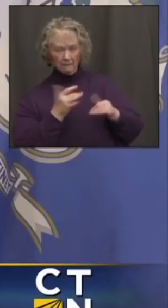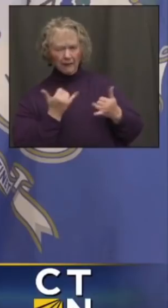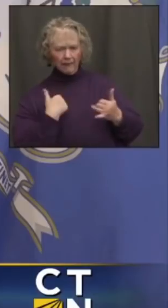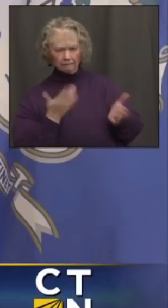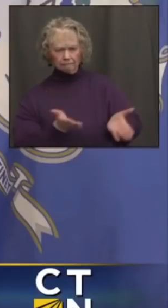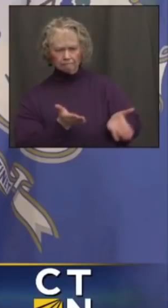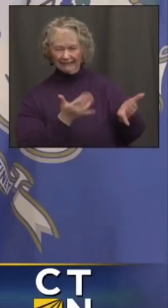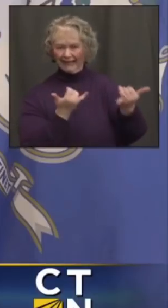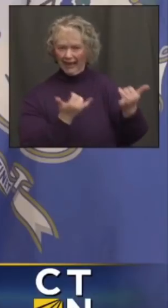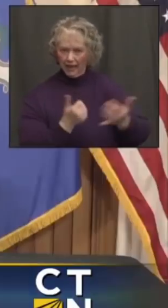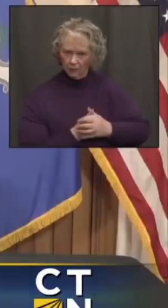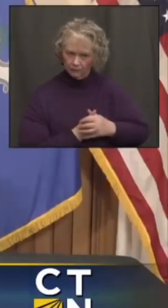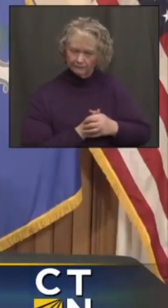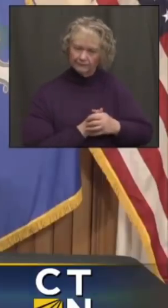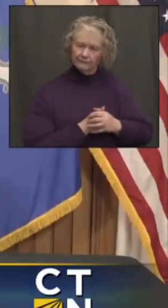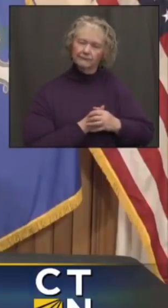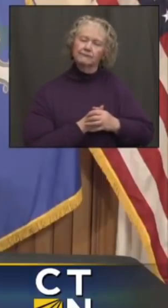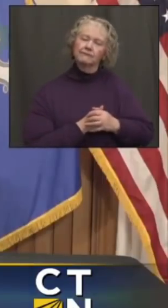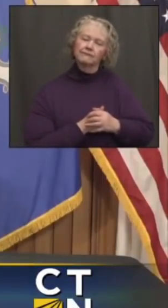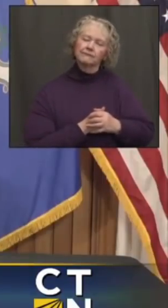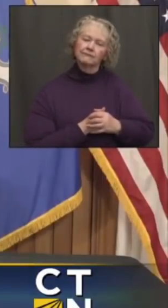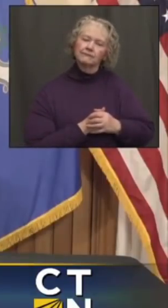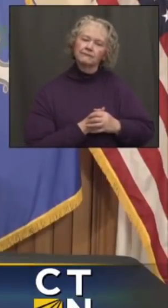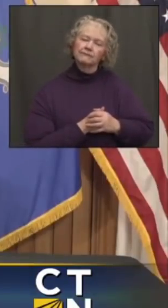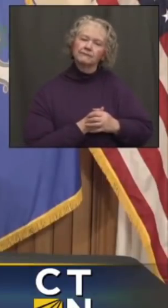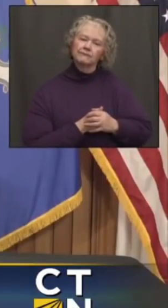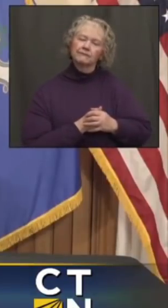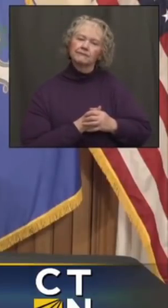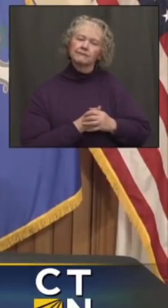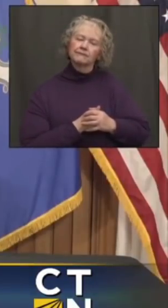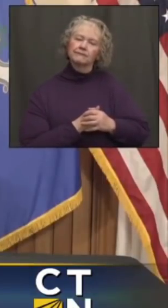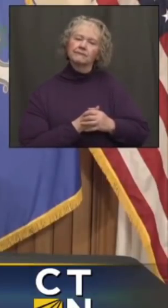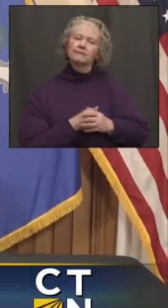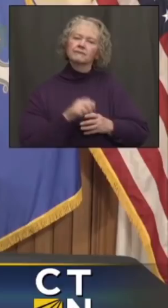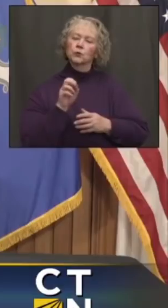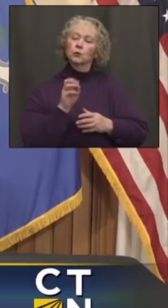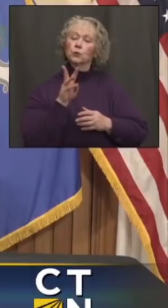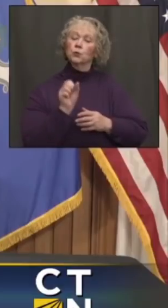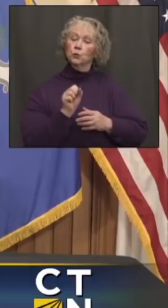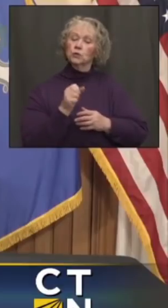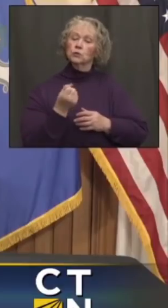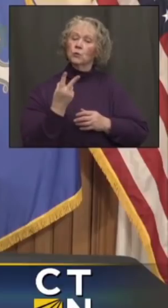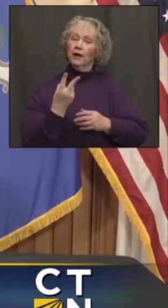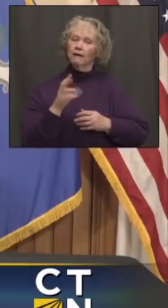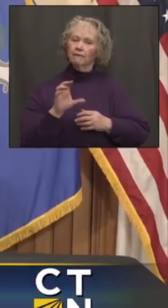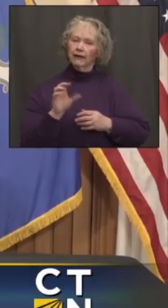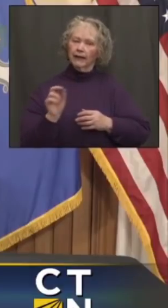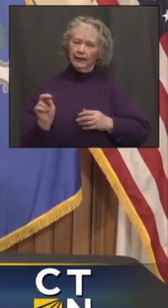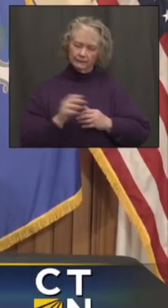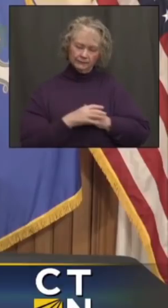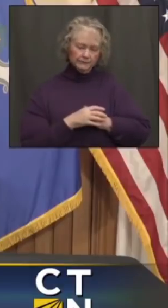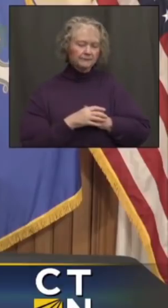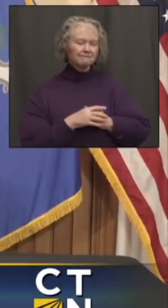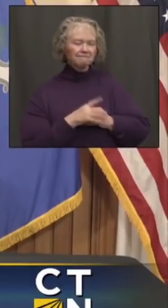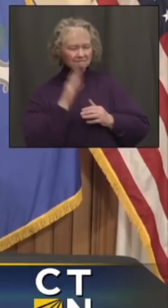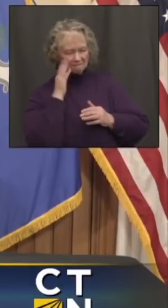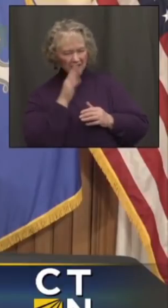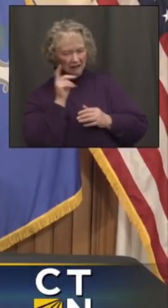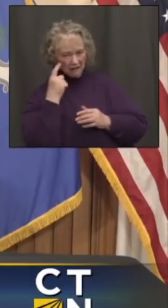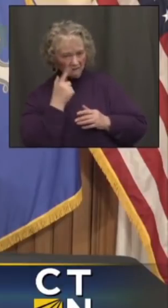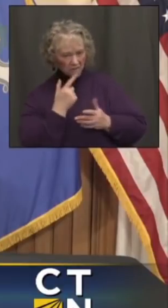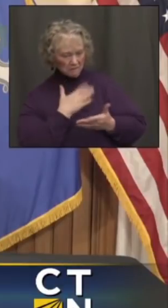which are much less than they are in the general population. So I'd tell, if New London and Waterbury still need a little time, I